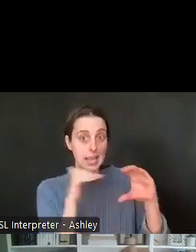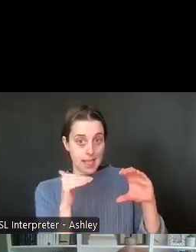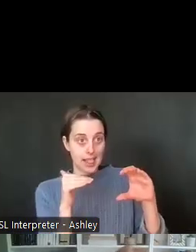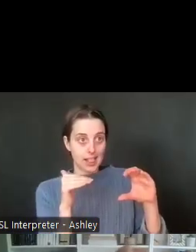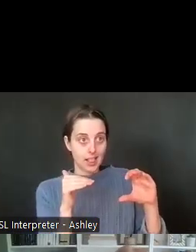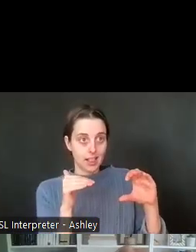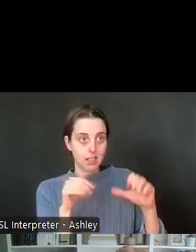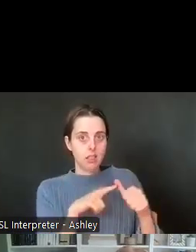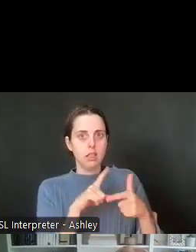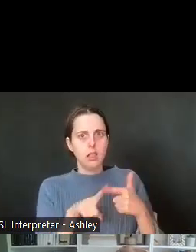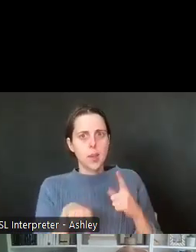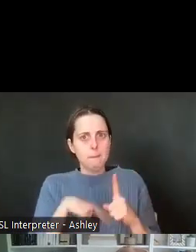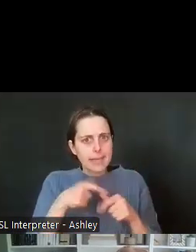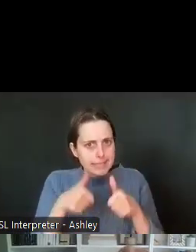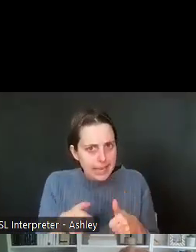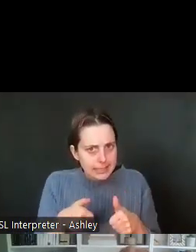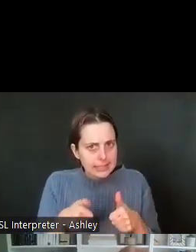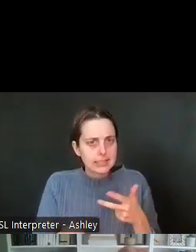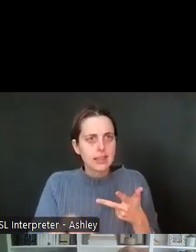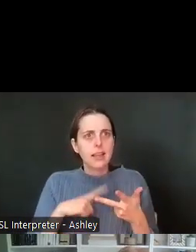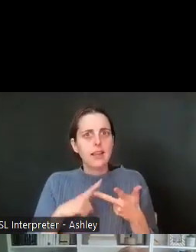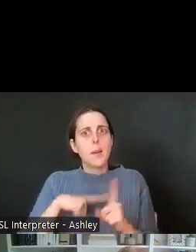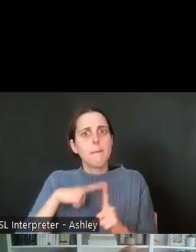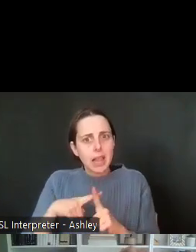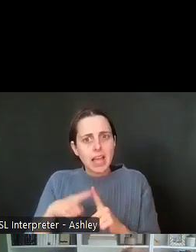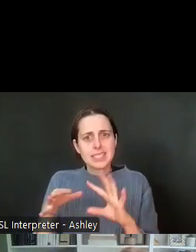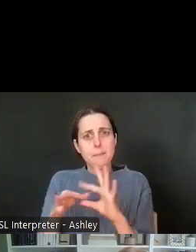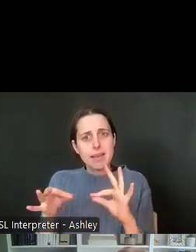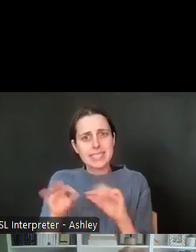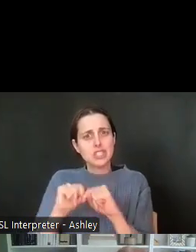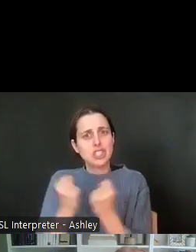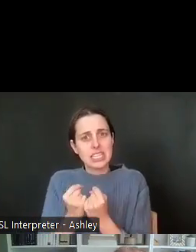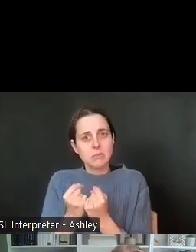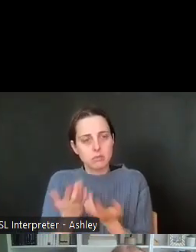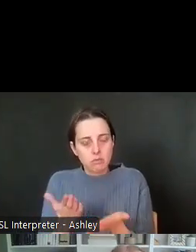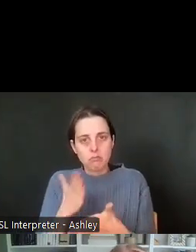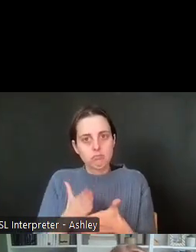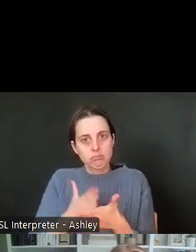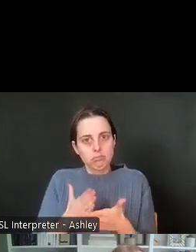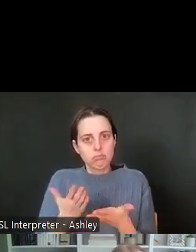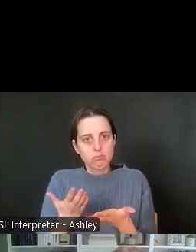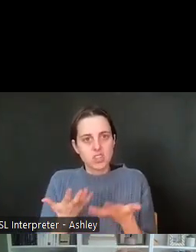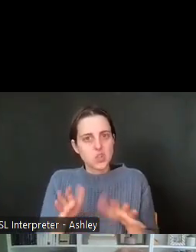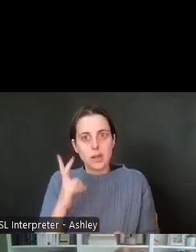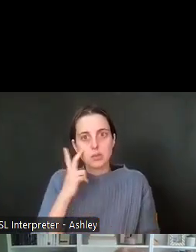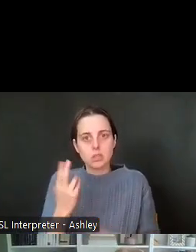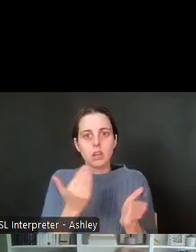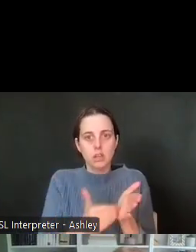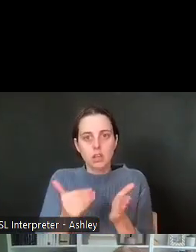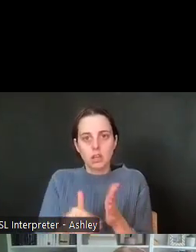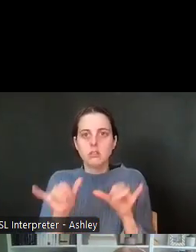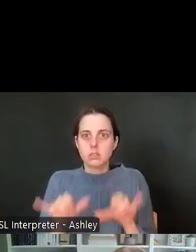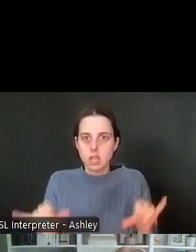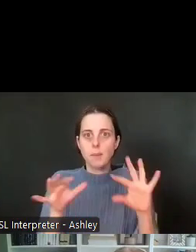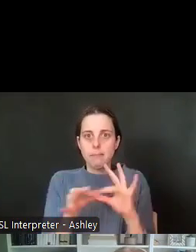text telling you the exact same thing. Really frustrating. So we've got to have clear